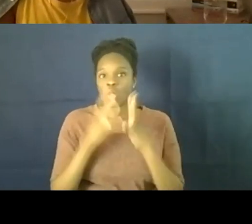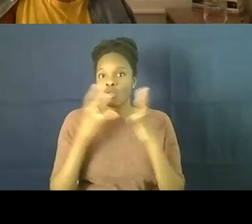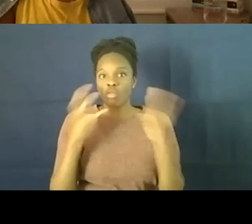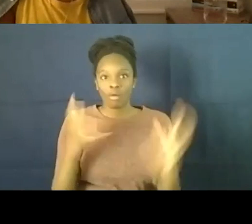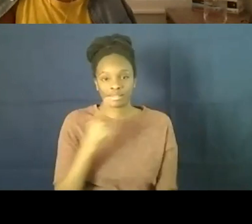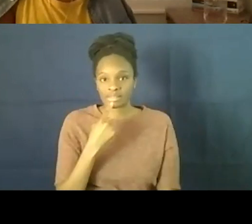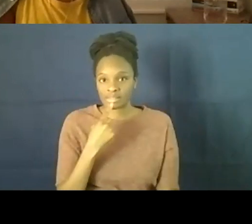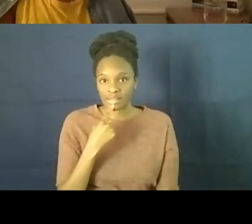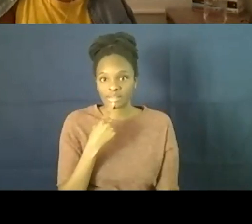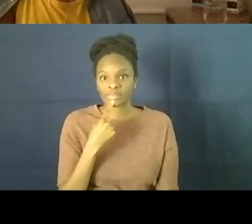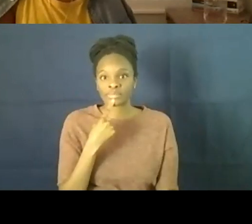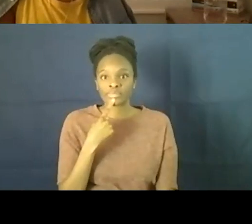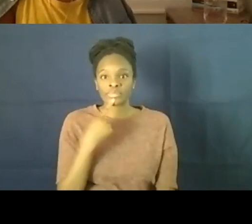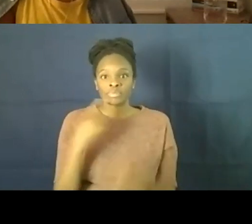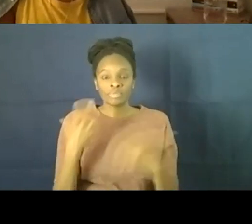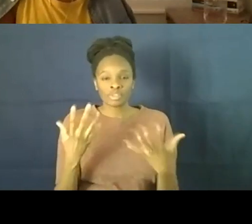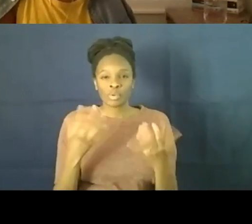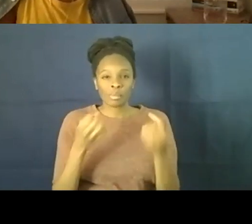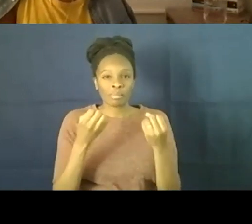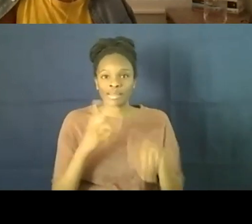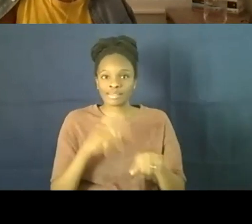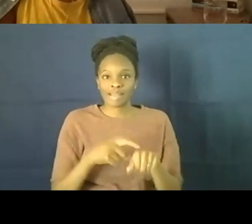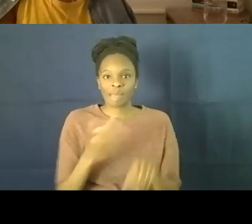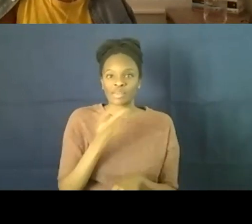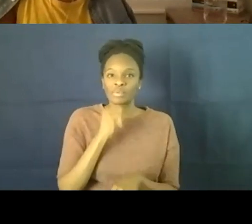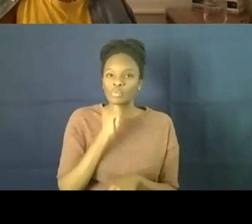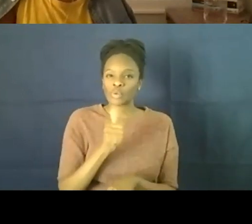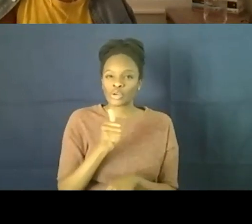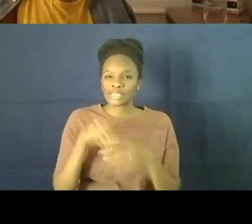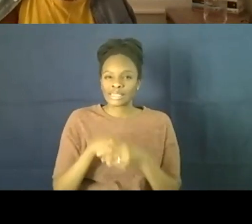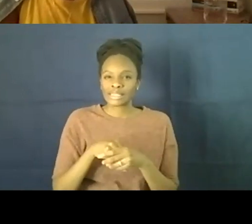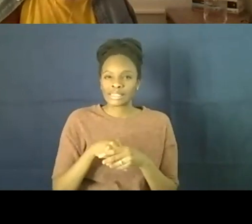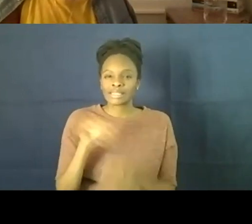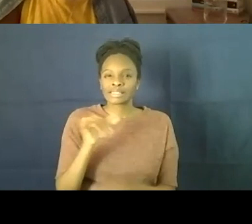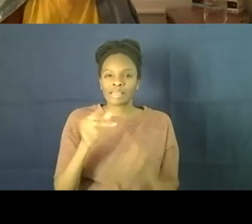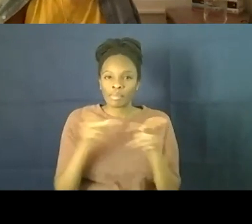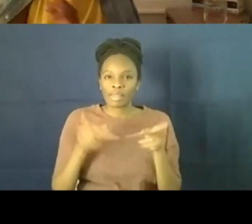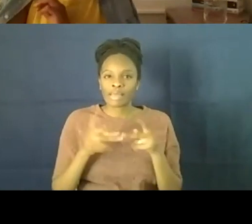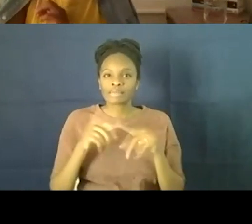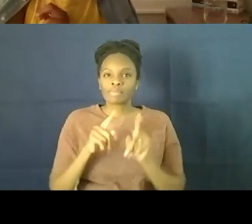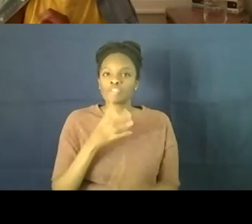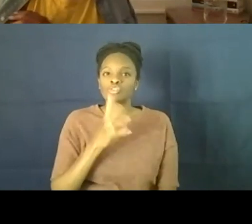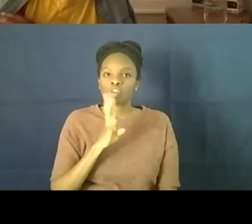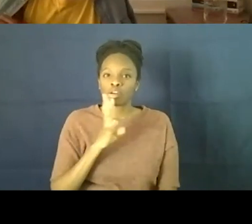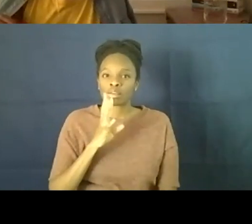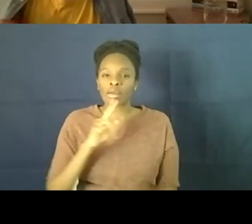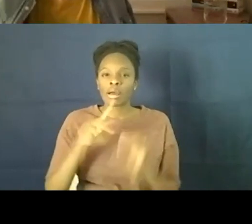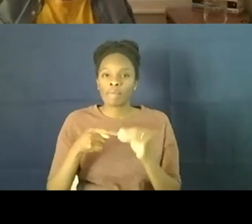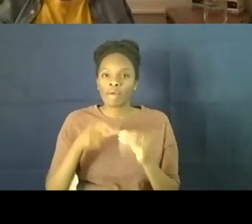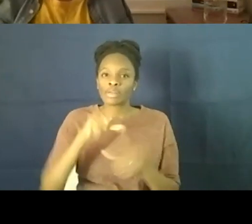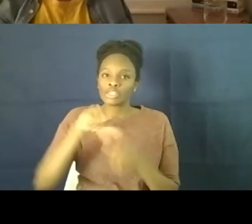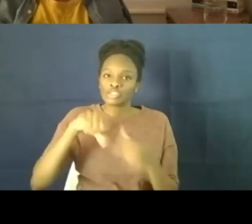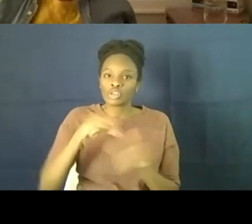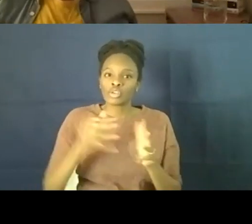that they weren't actually in the same place, but they were sort of talking about each other a lot wherever they were. And so it felt